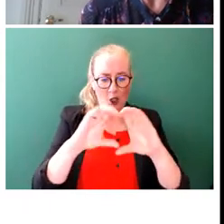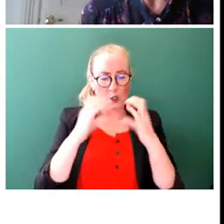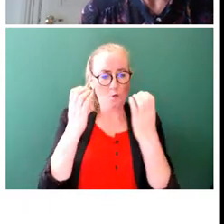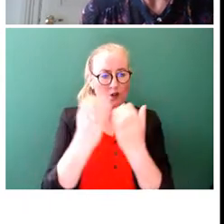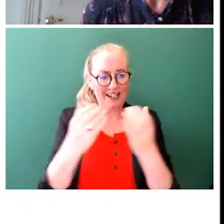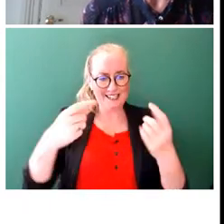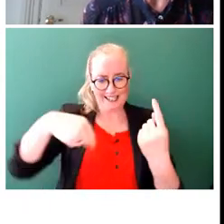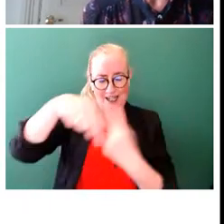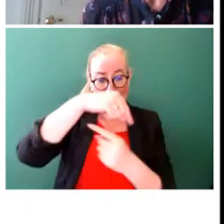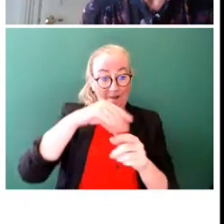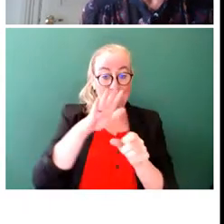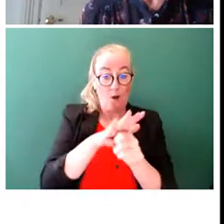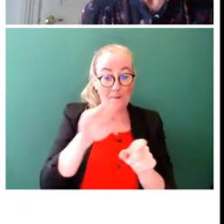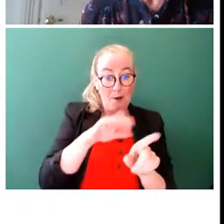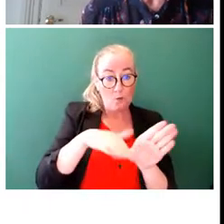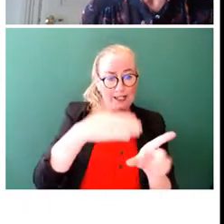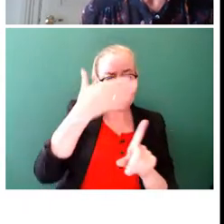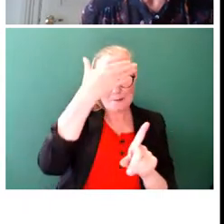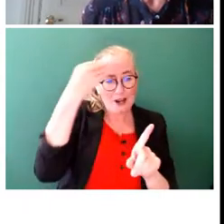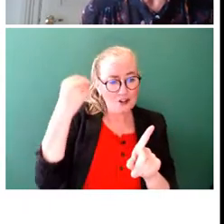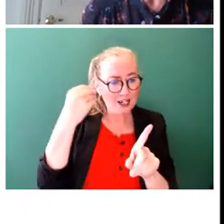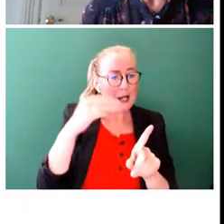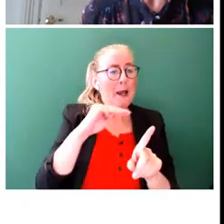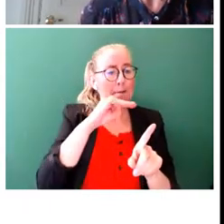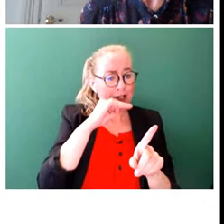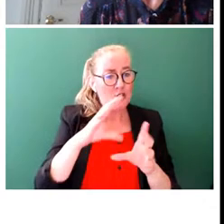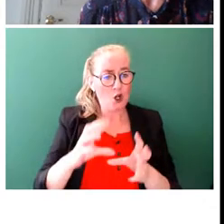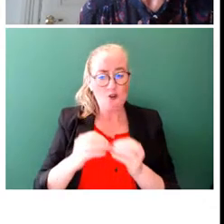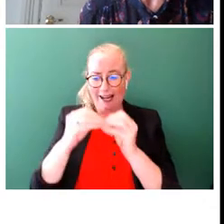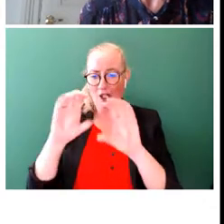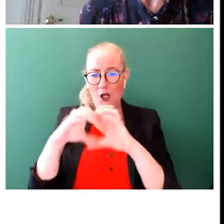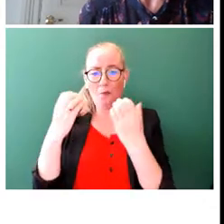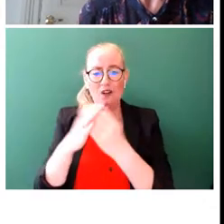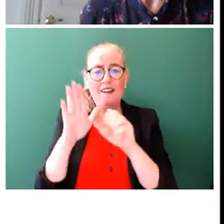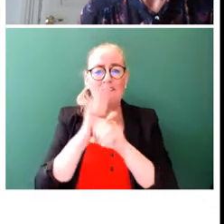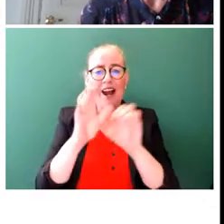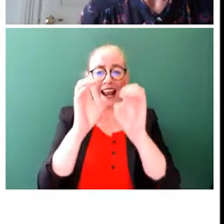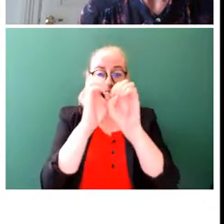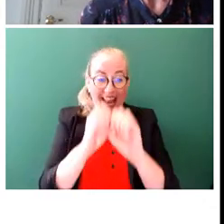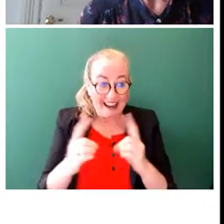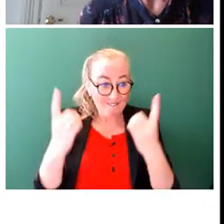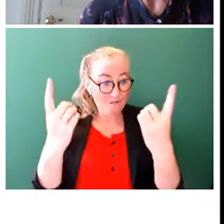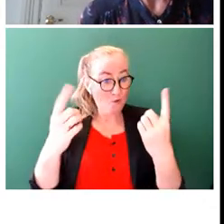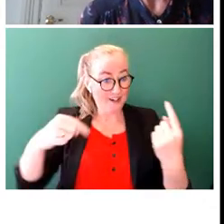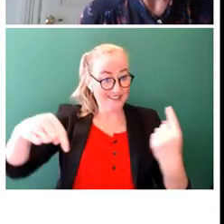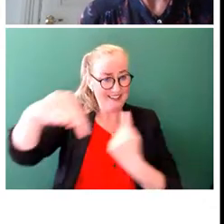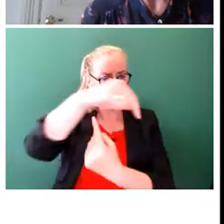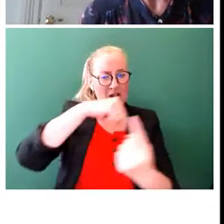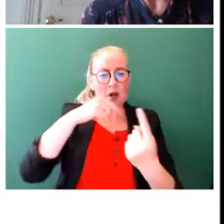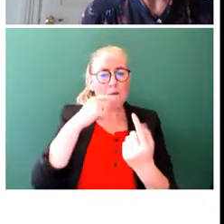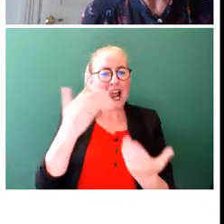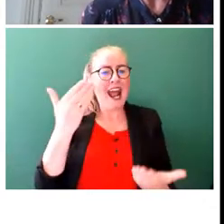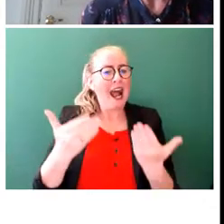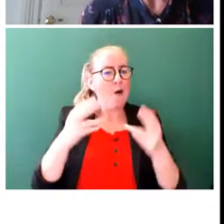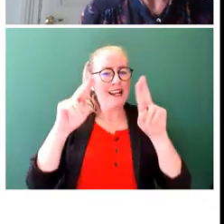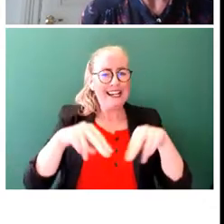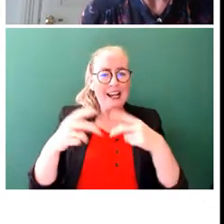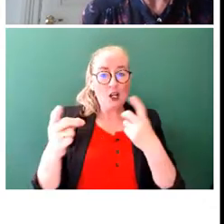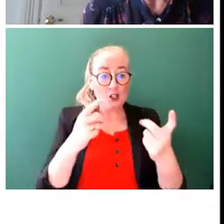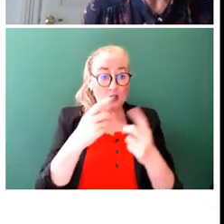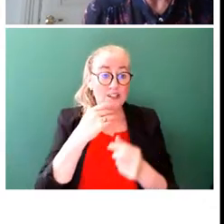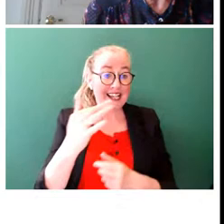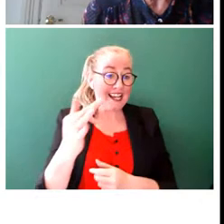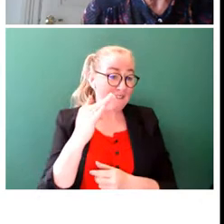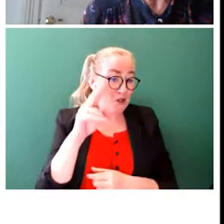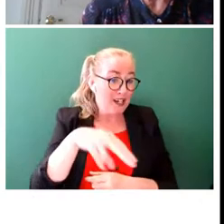for people with dementia that it doesn't mean we're creating communities for everybody out there. And how do we go about that? So if you imagine